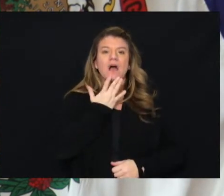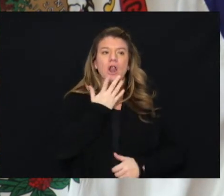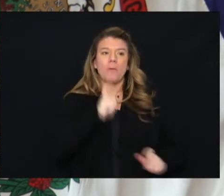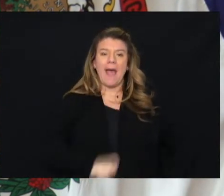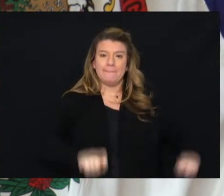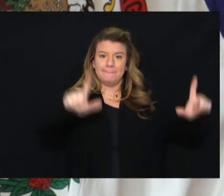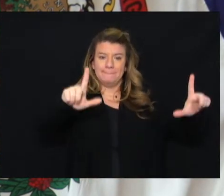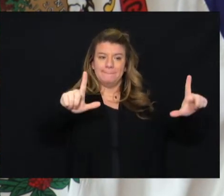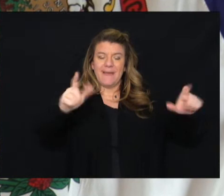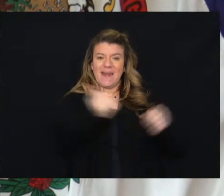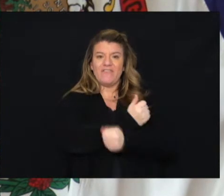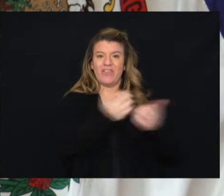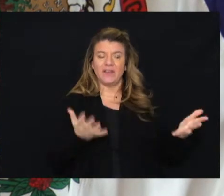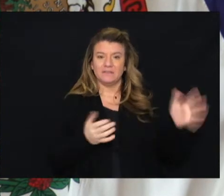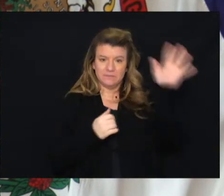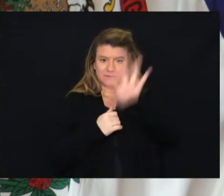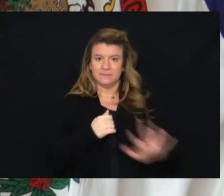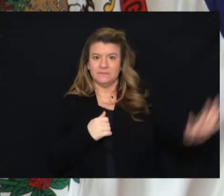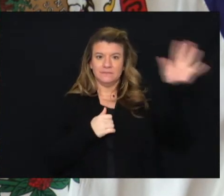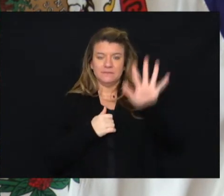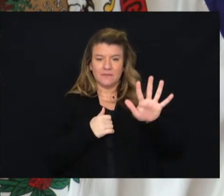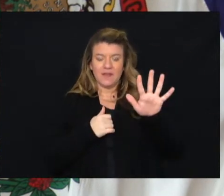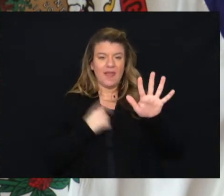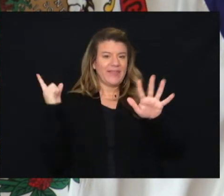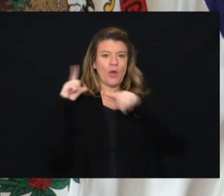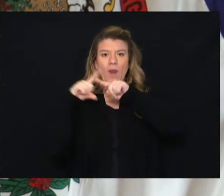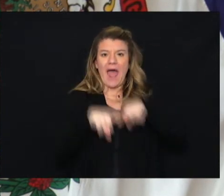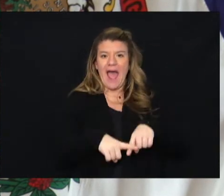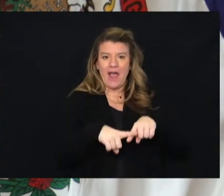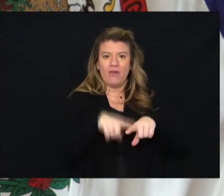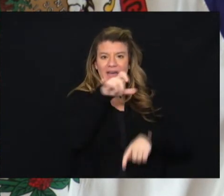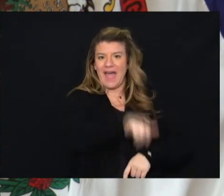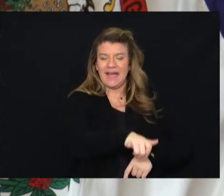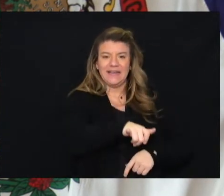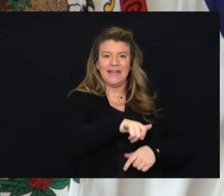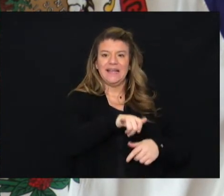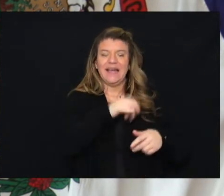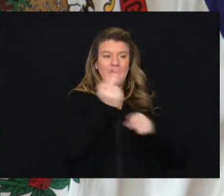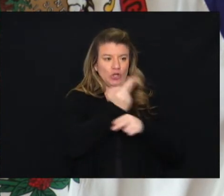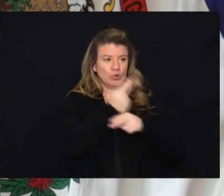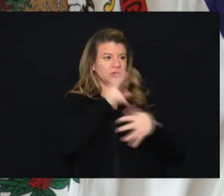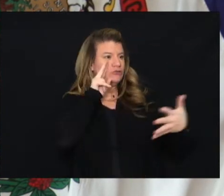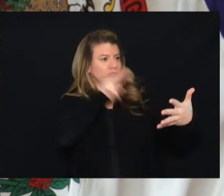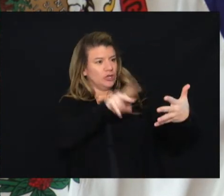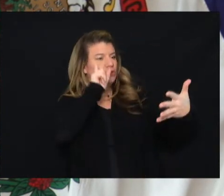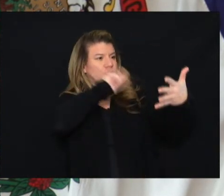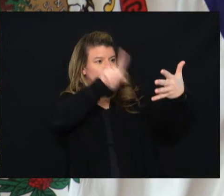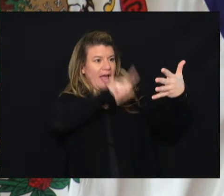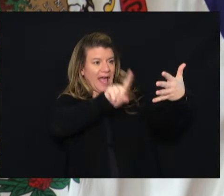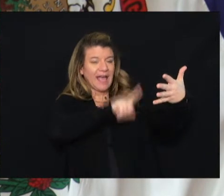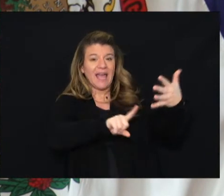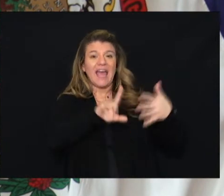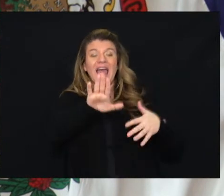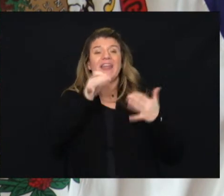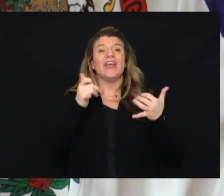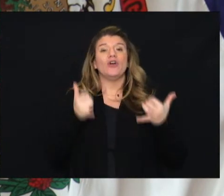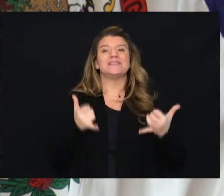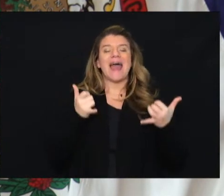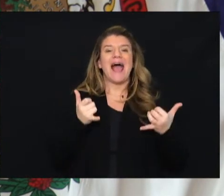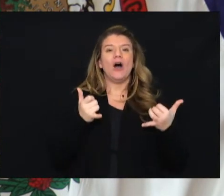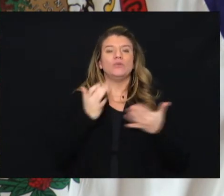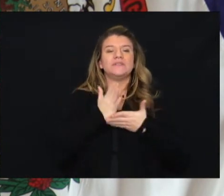color-coded map and everything, and they rely on it and everything, and go to it from time to time. There is now